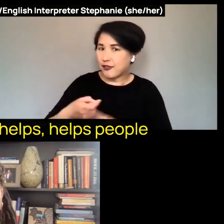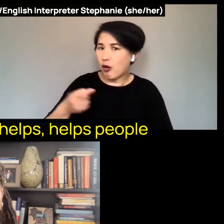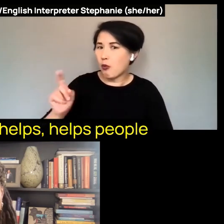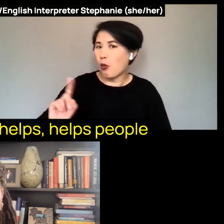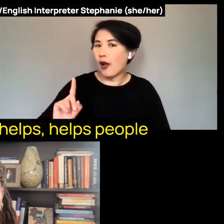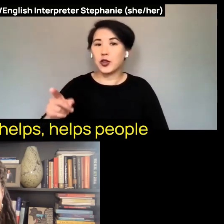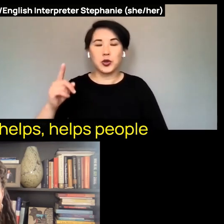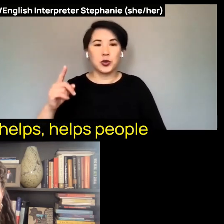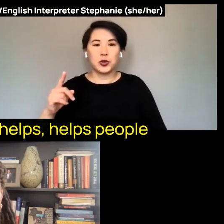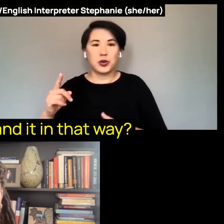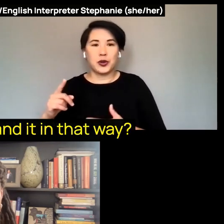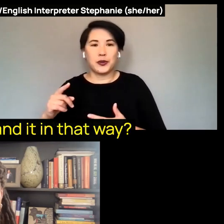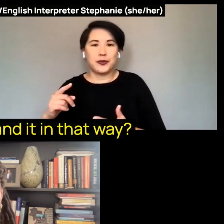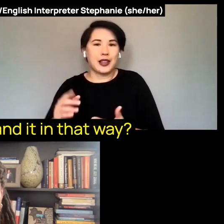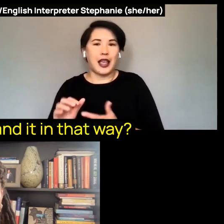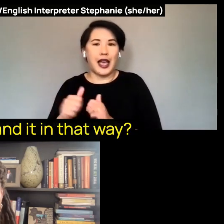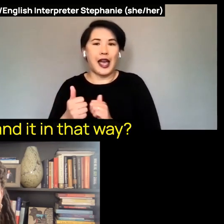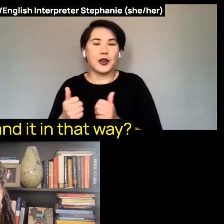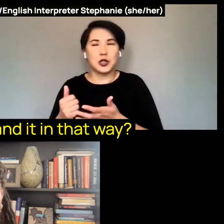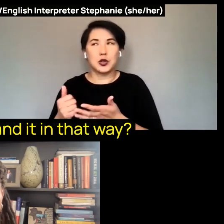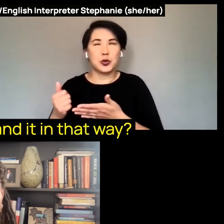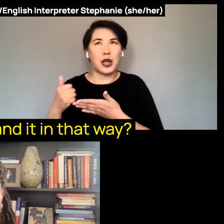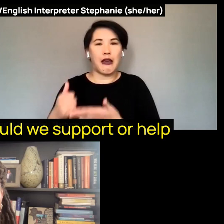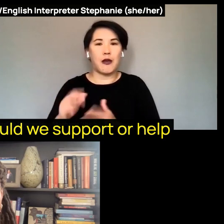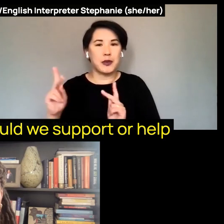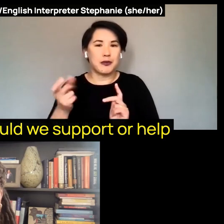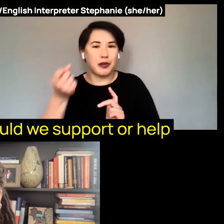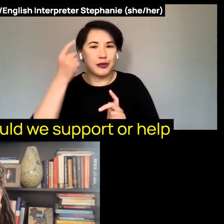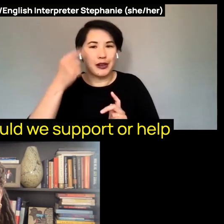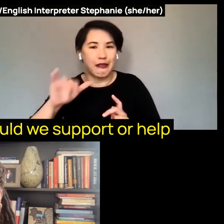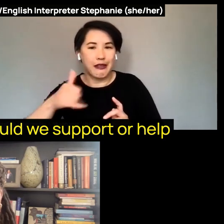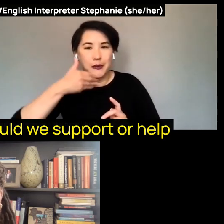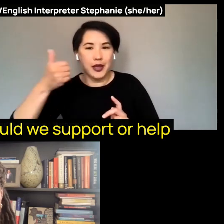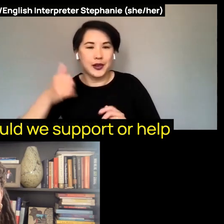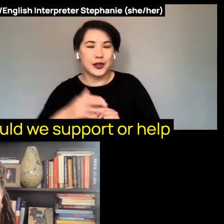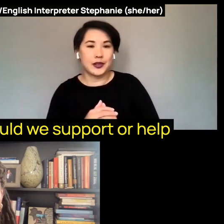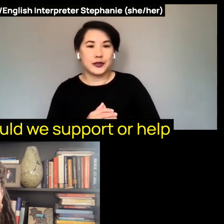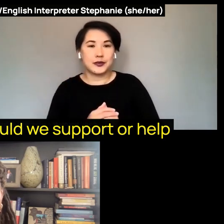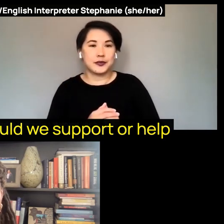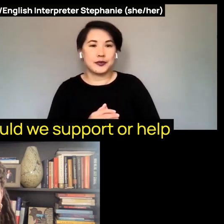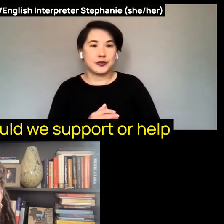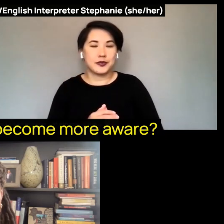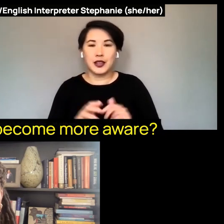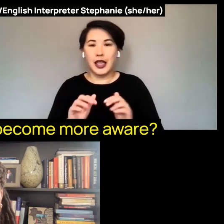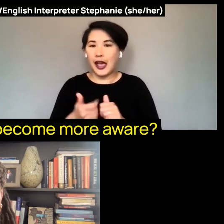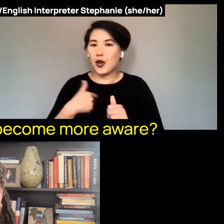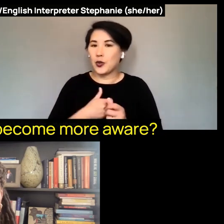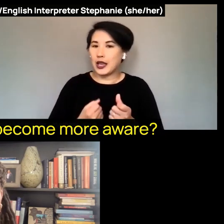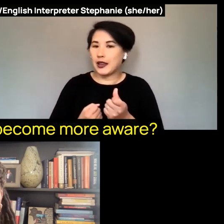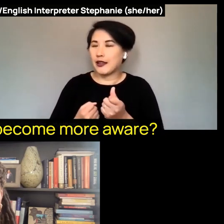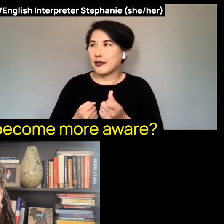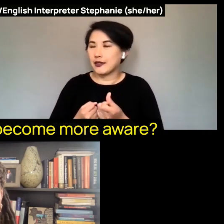something that helps people think or understand it in that way? And if so, how could we support or help shift